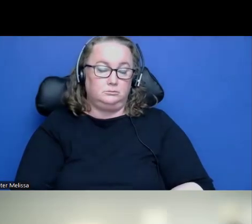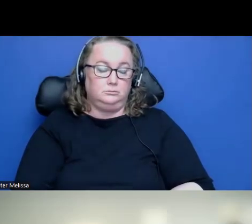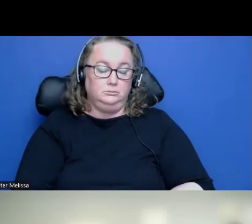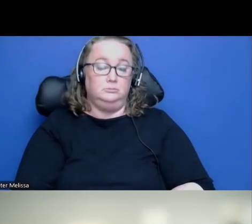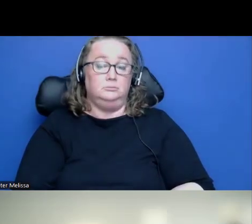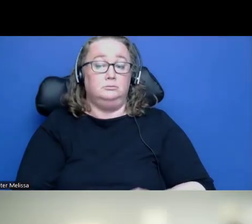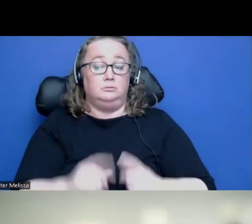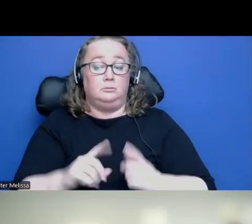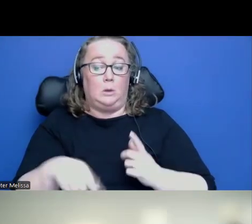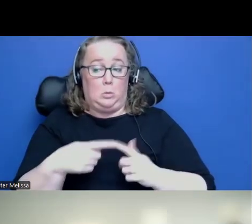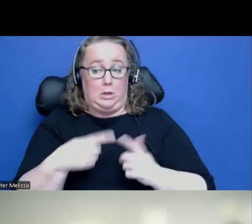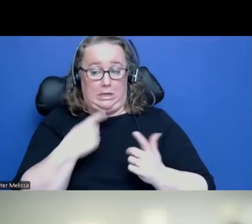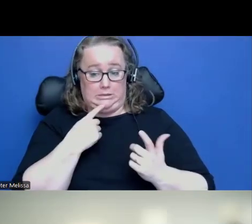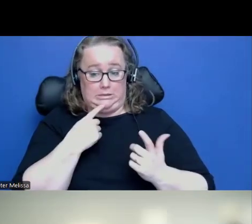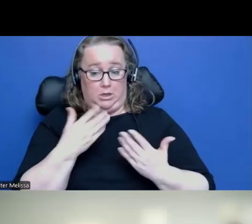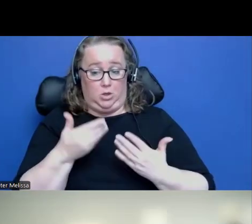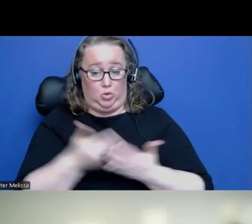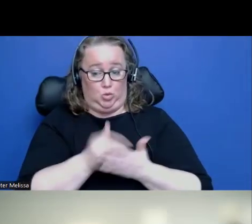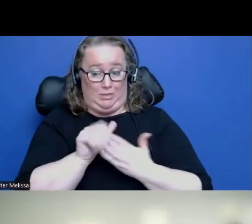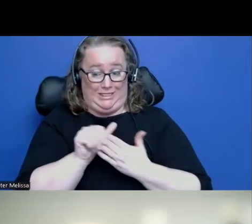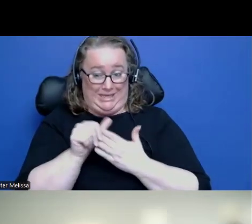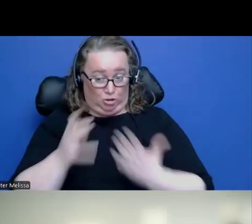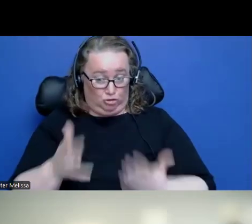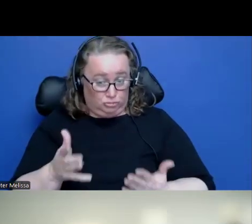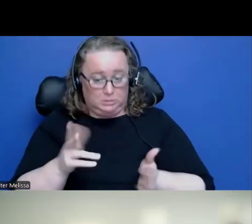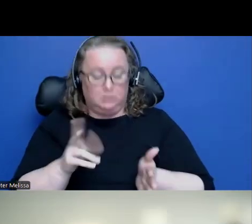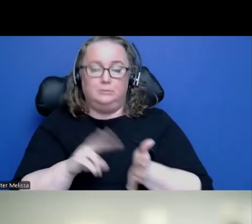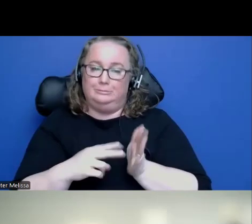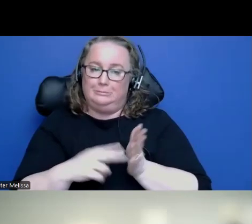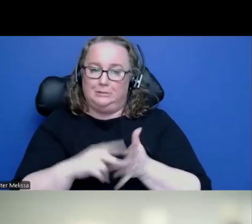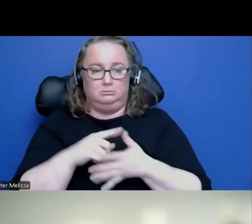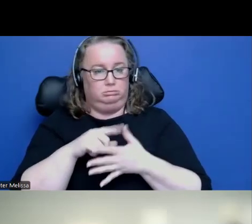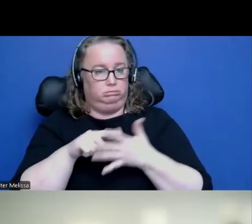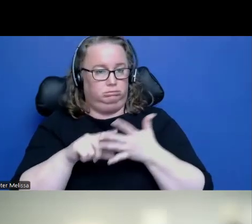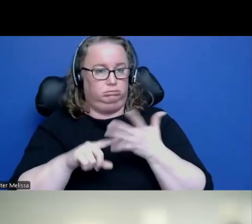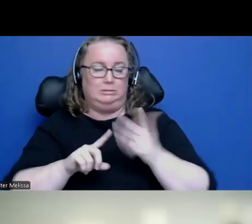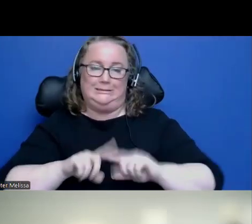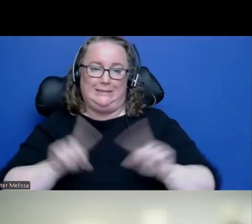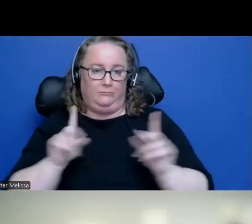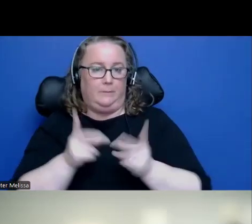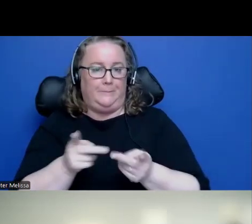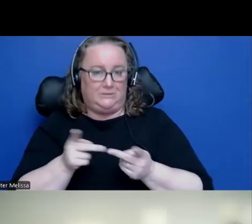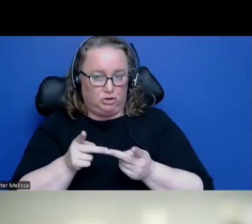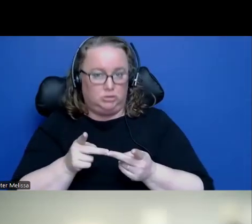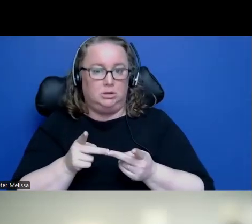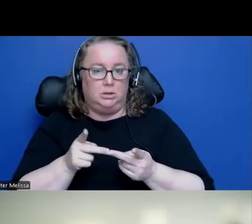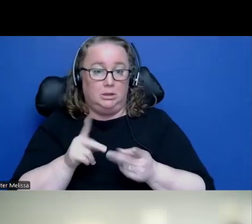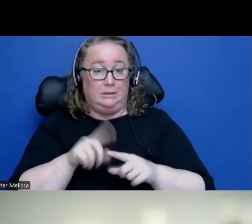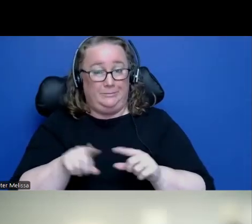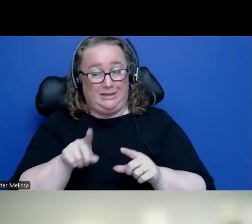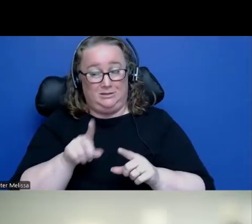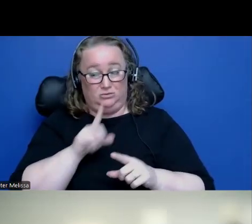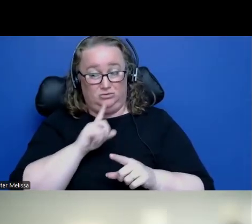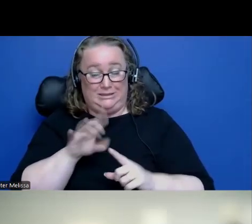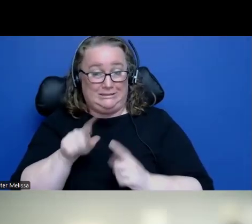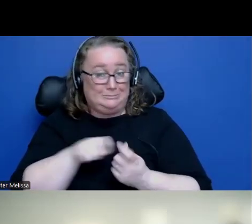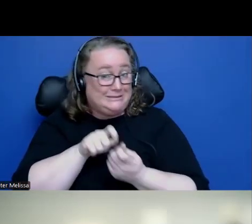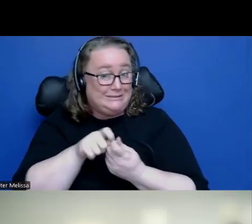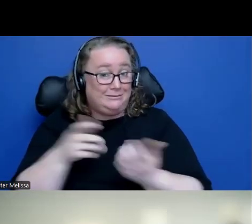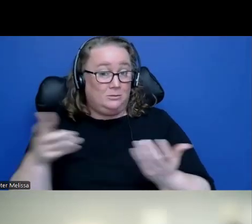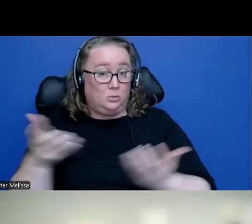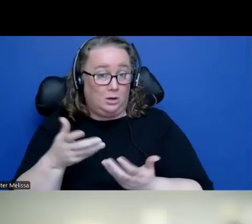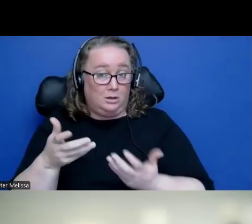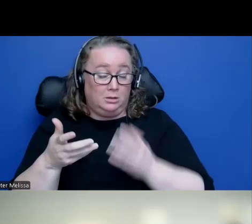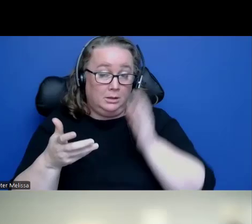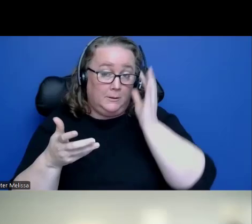leadership, it encompasses a lot of different positions, but one of those emphasized particularly in the